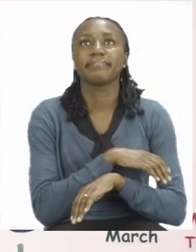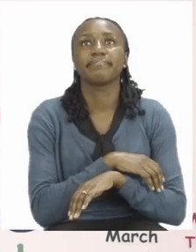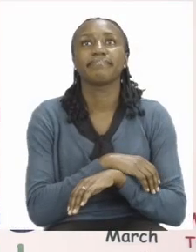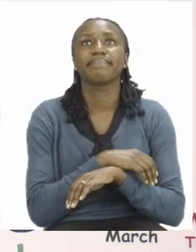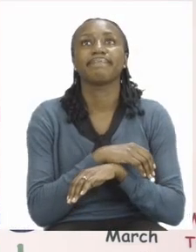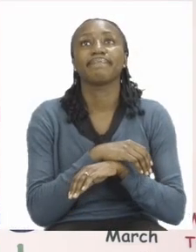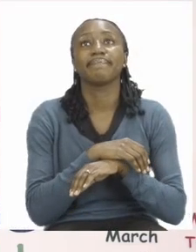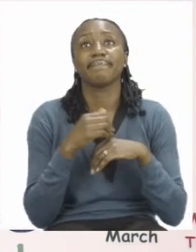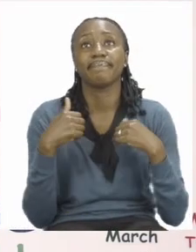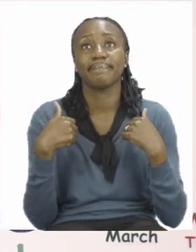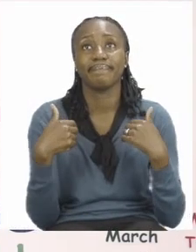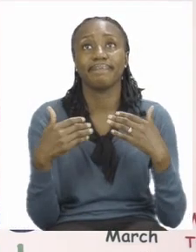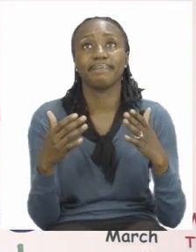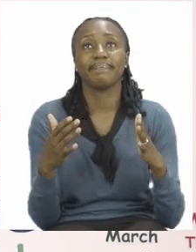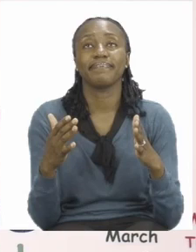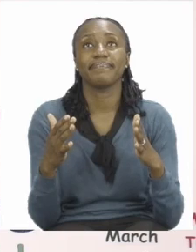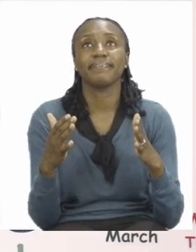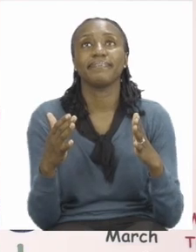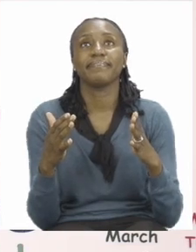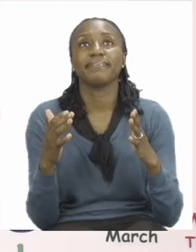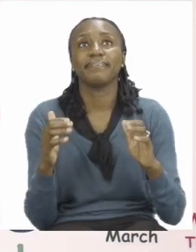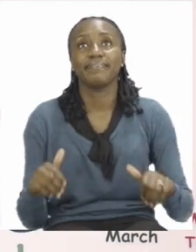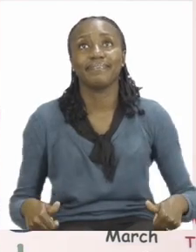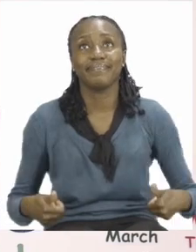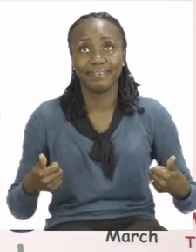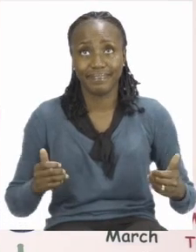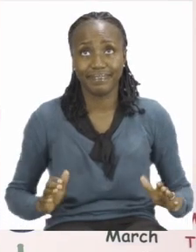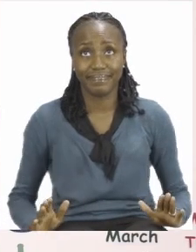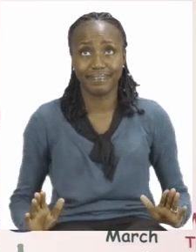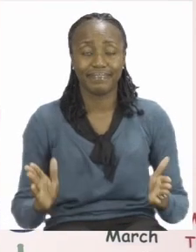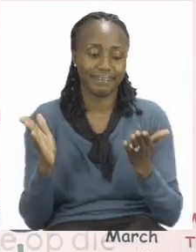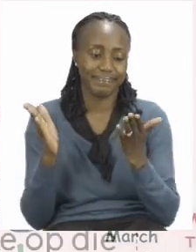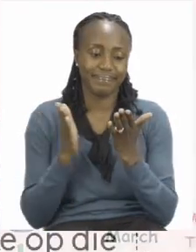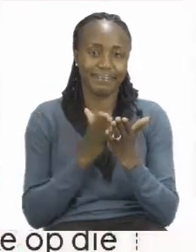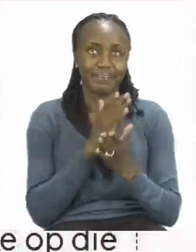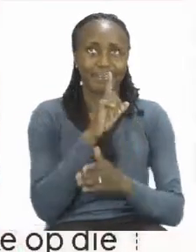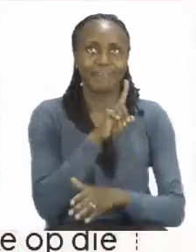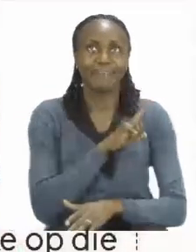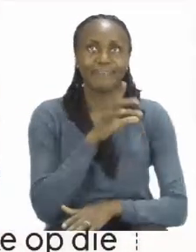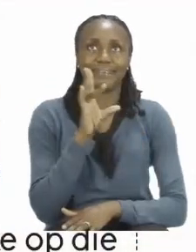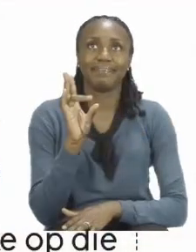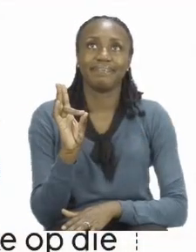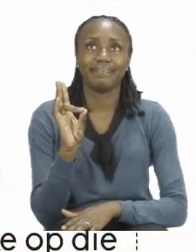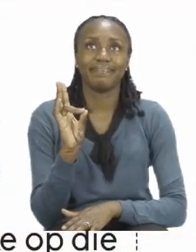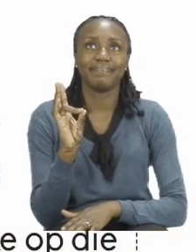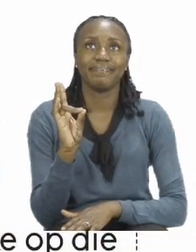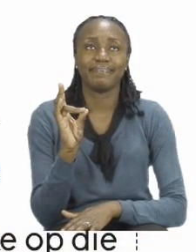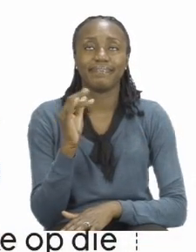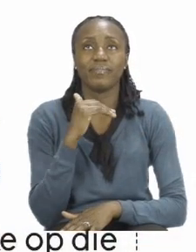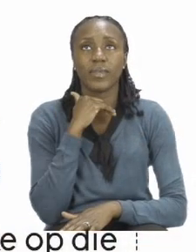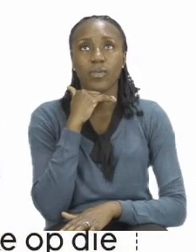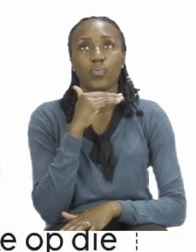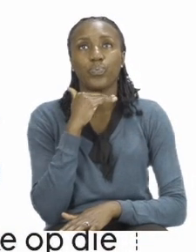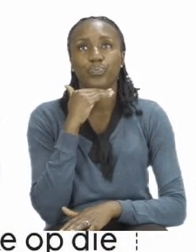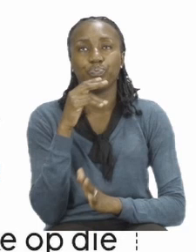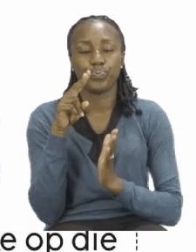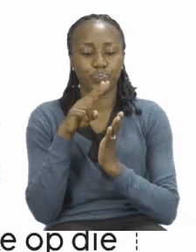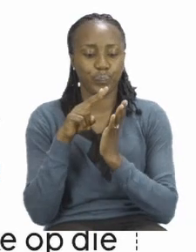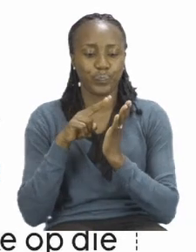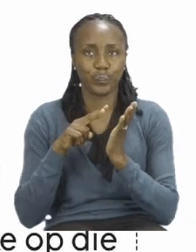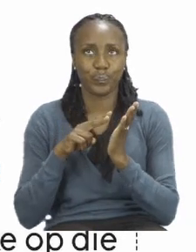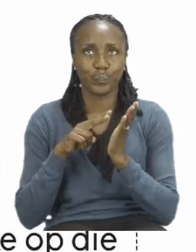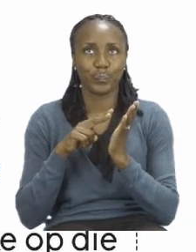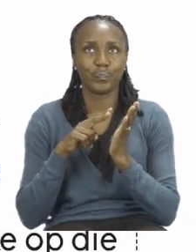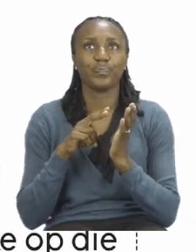To start our lesson today, boys and girls, let's all turn to page 17. On page 17, we are going to be doing